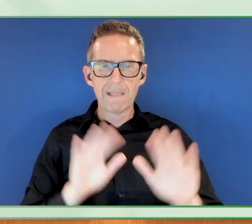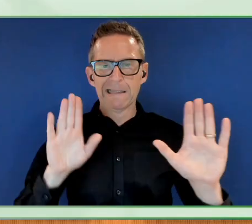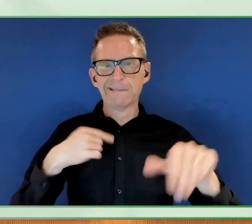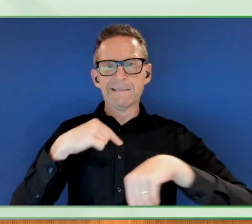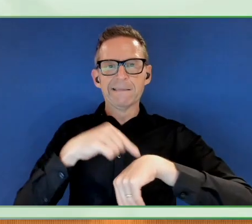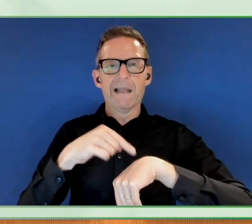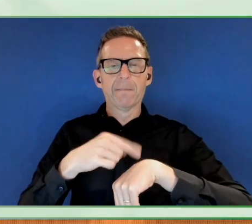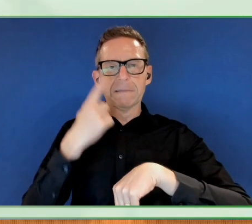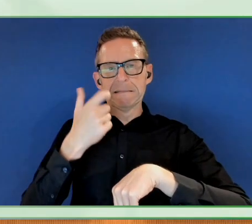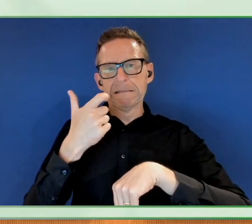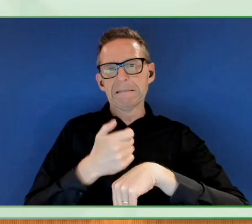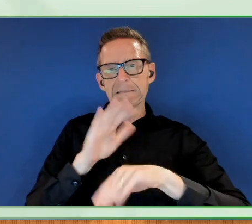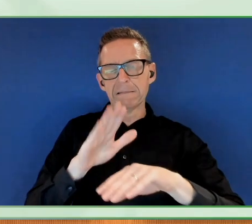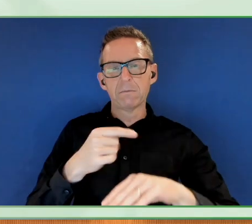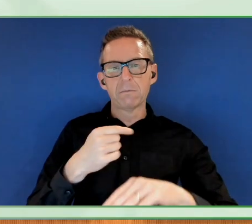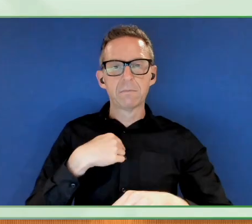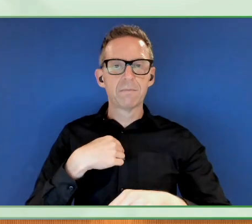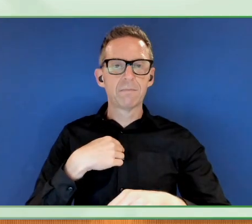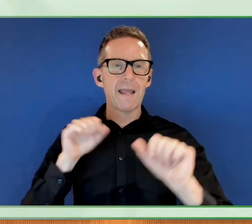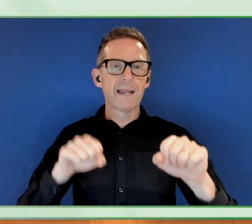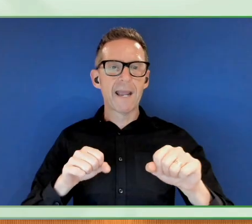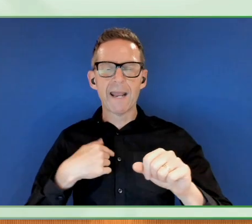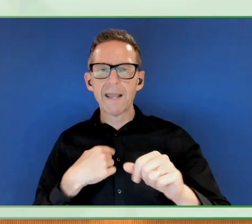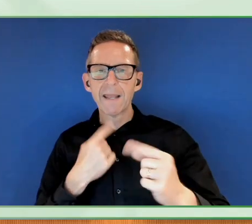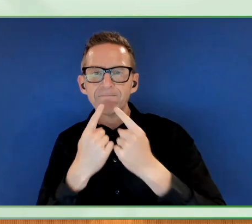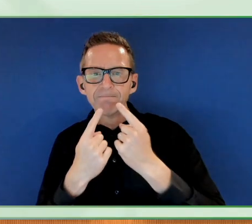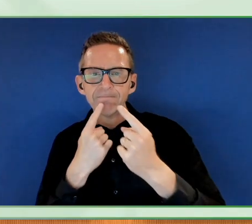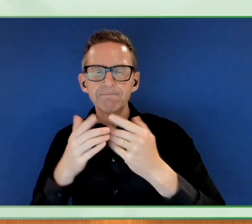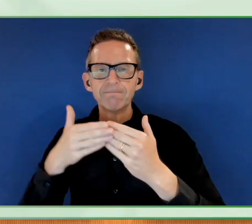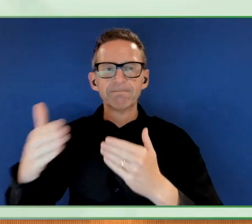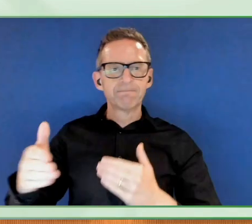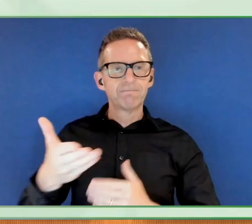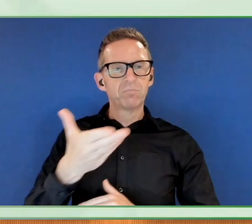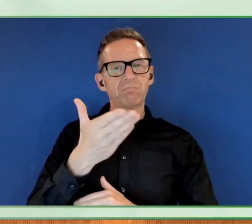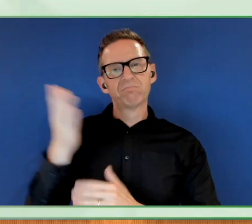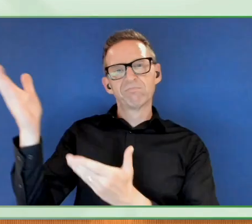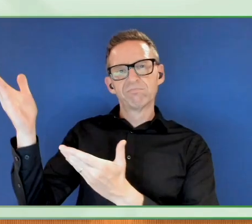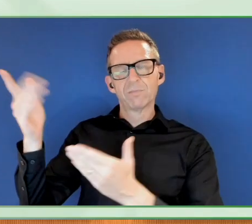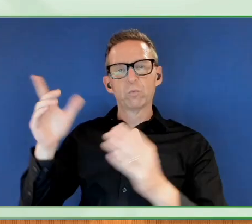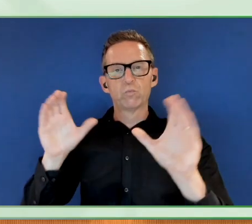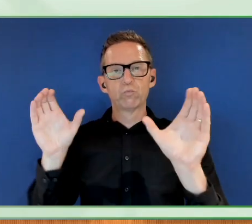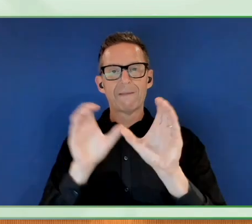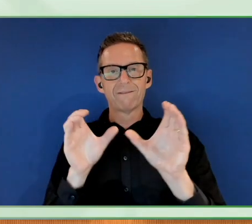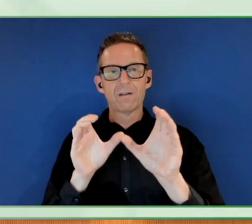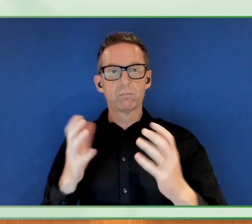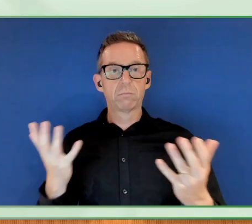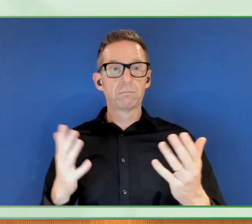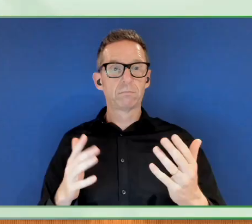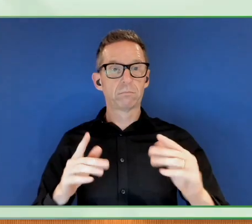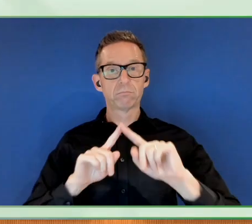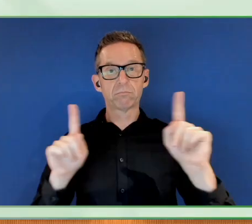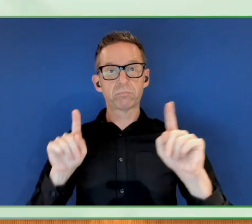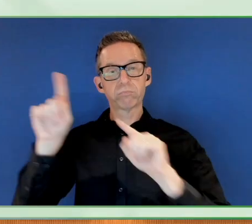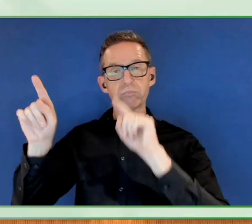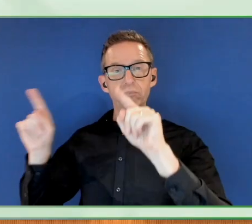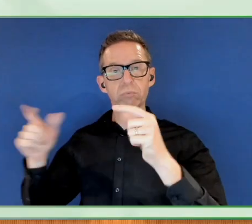the certification is. We can do here some examples of big companies in Austria. Also, we certified